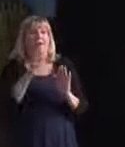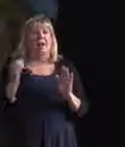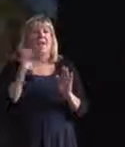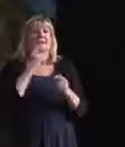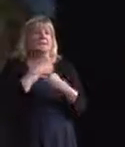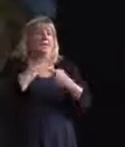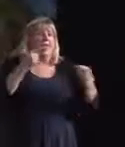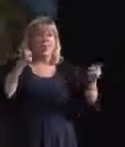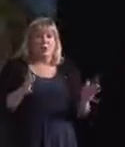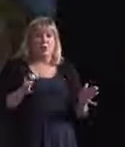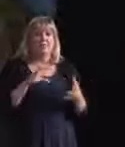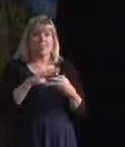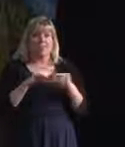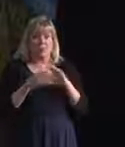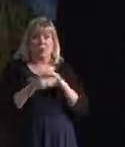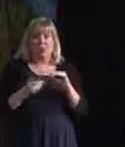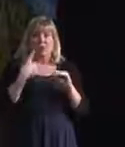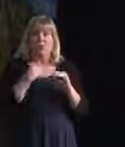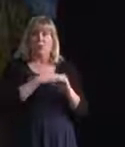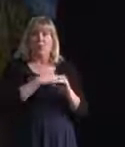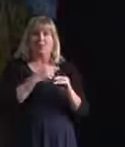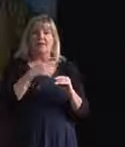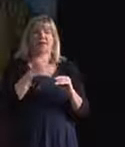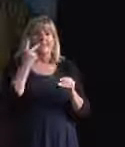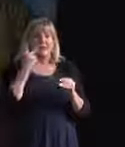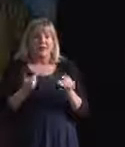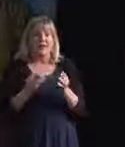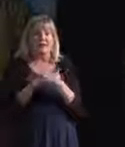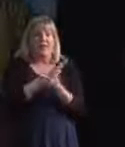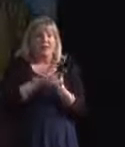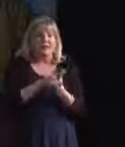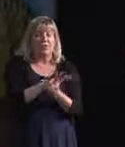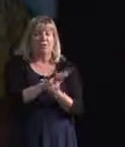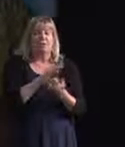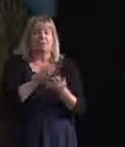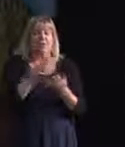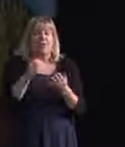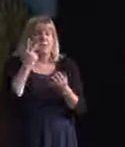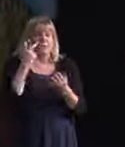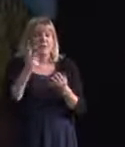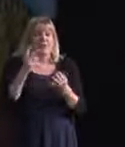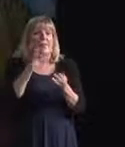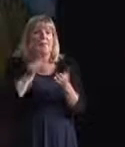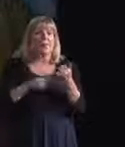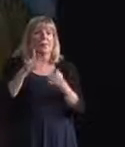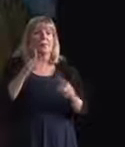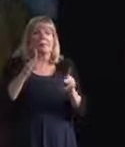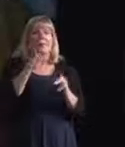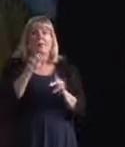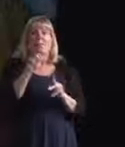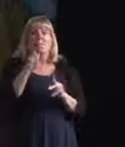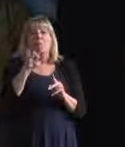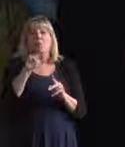tellers. We take up its well-worn pages in awe and gratitude, as the saints and martyrs have for